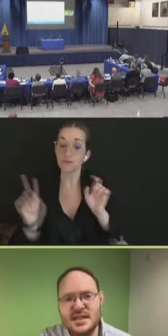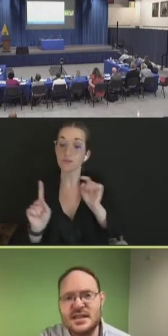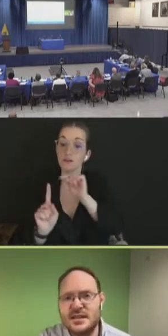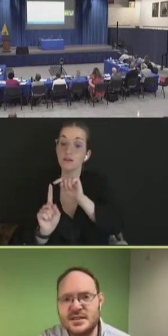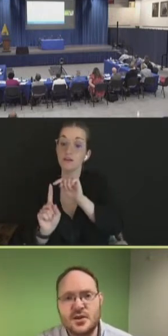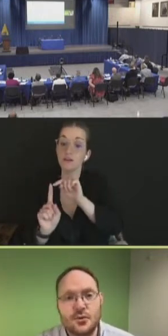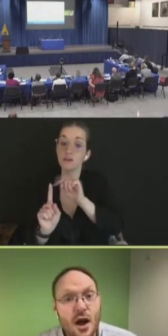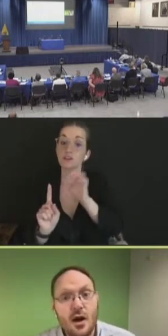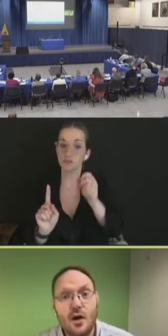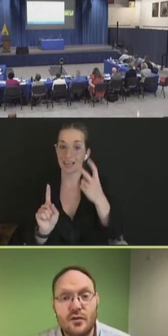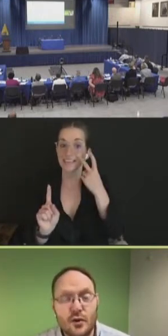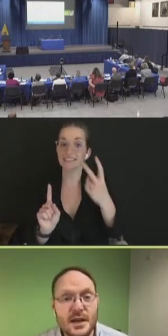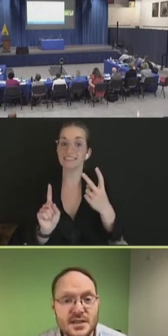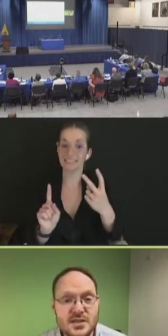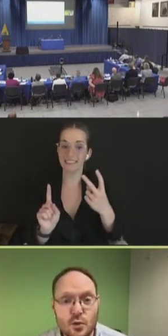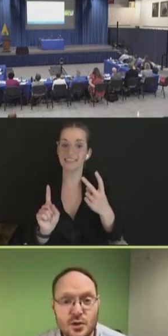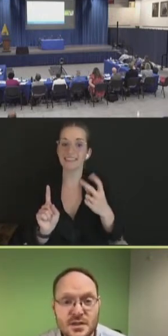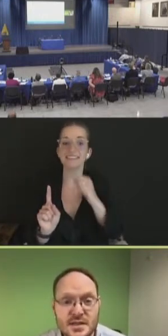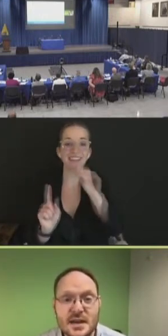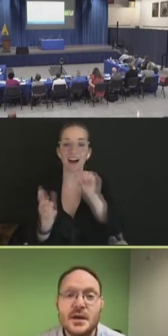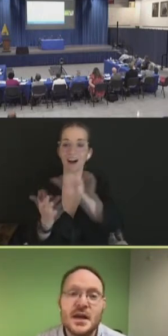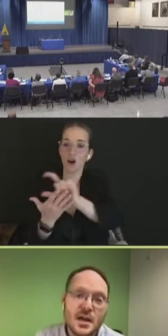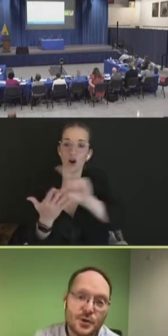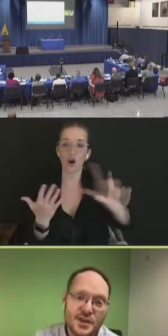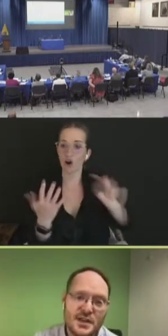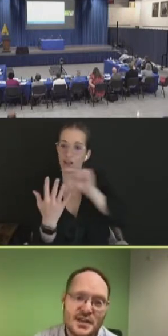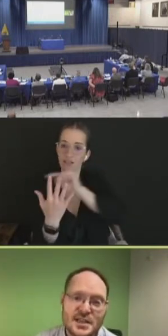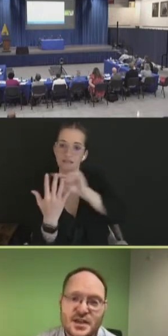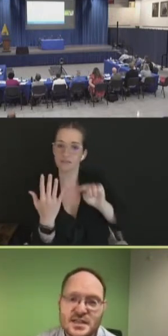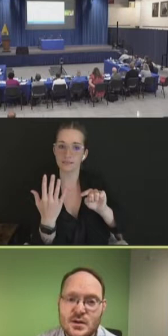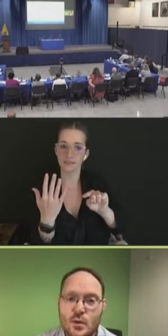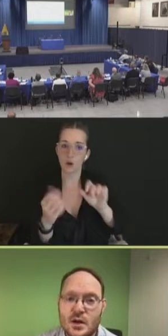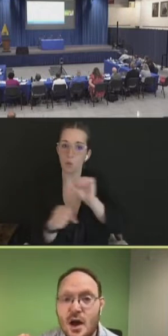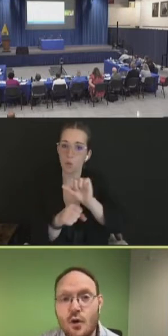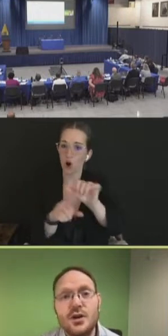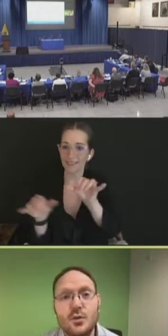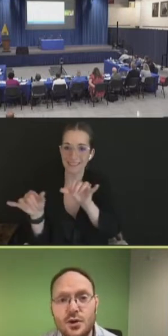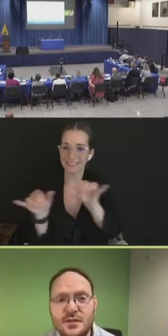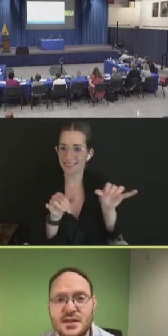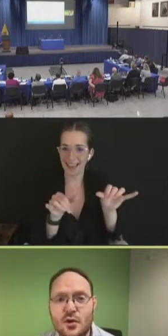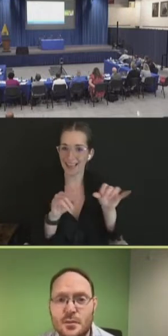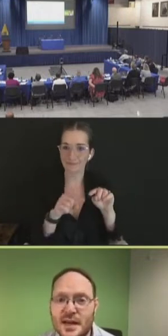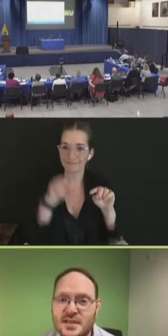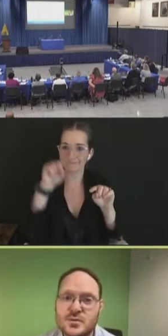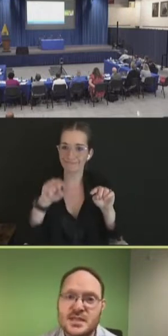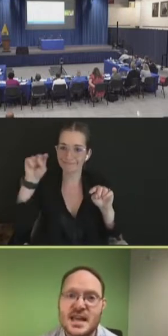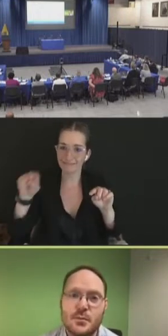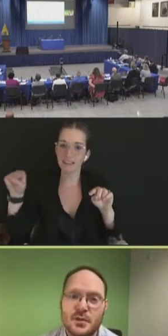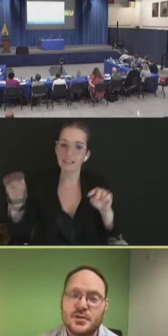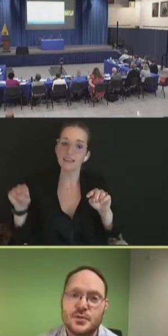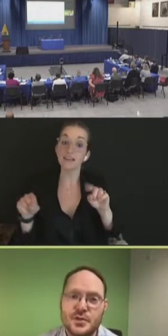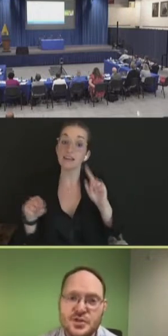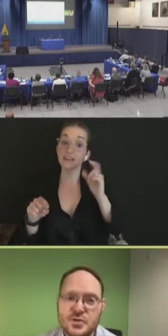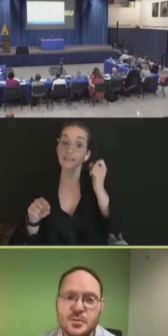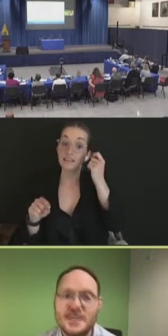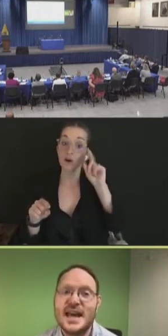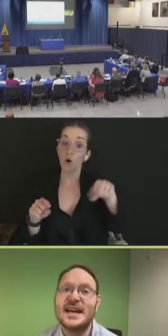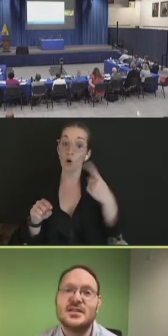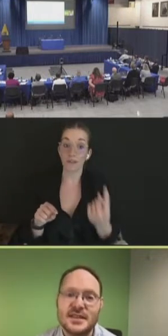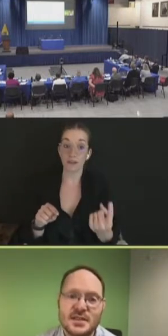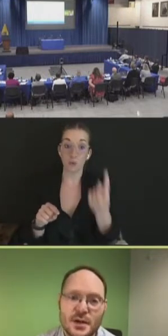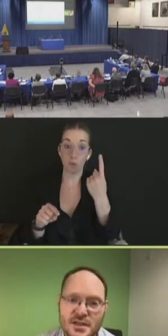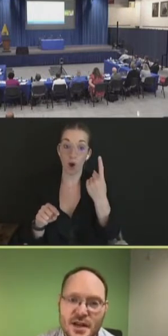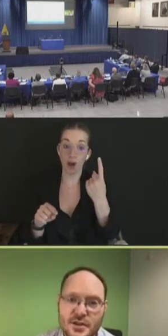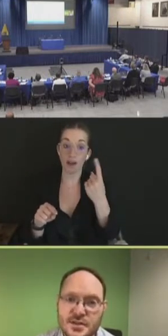there's distinctness, so not all formulations work the same. Particularly interesting was that only one of these formulations was able to induce